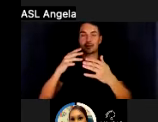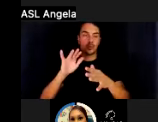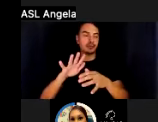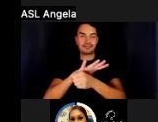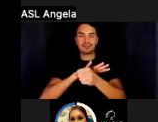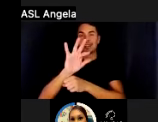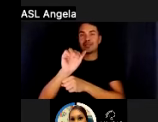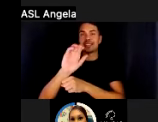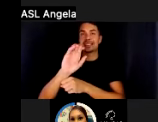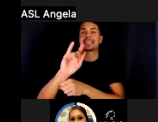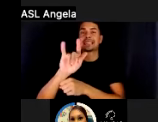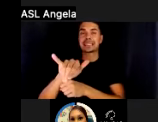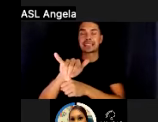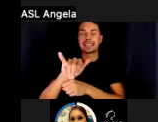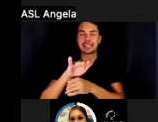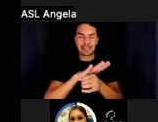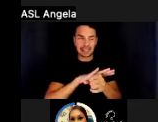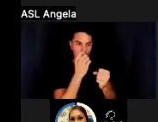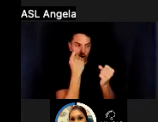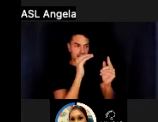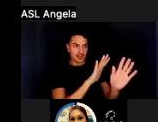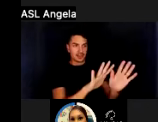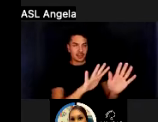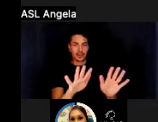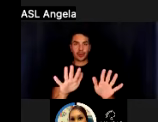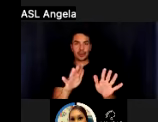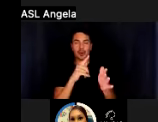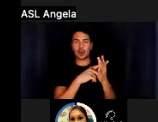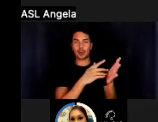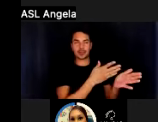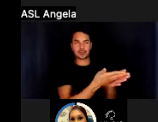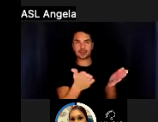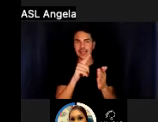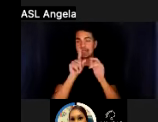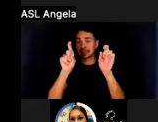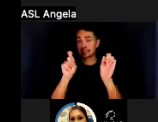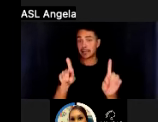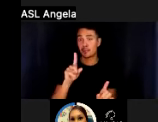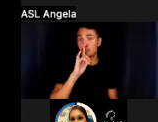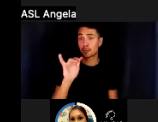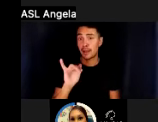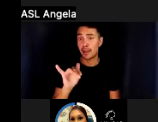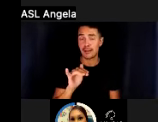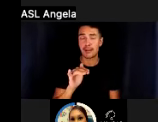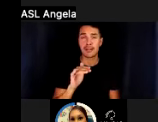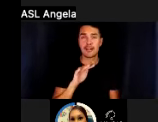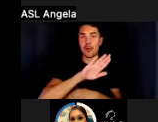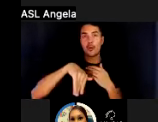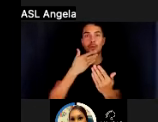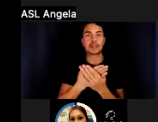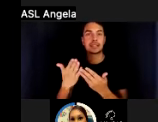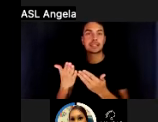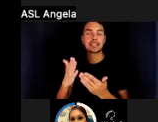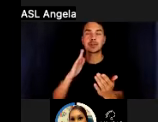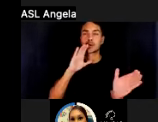Just kind of having an understanding about what an exam is going to look like all of those things. It's doing